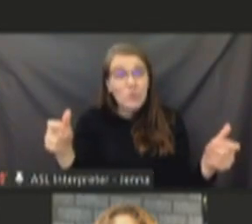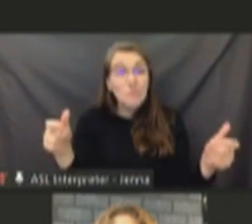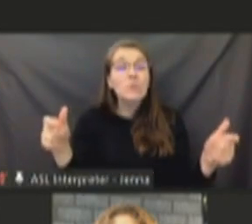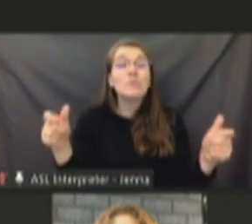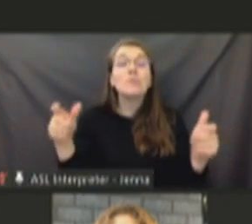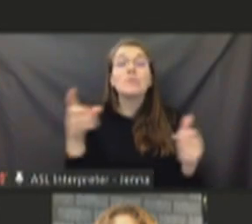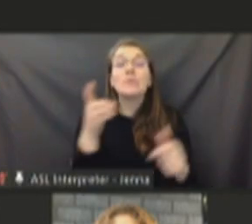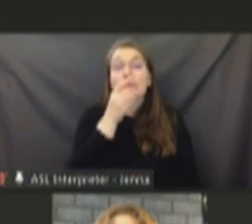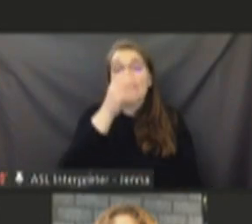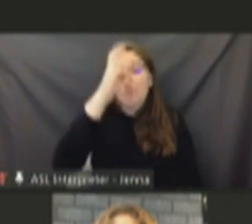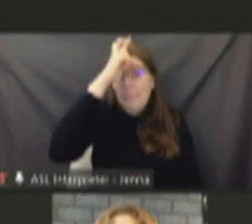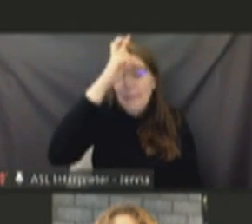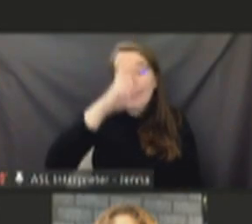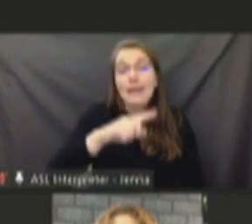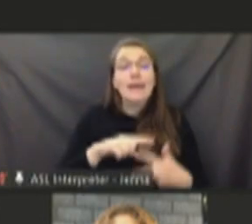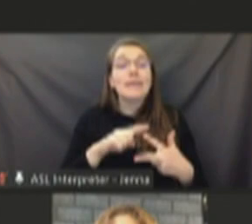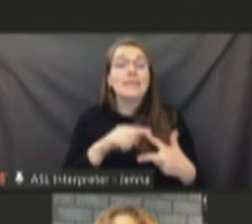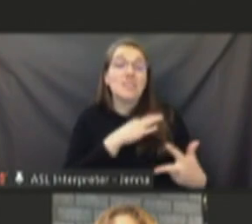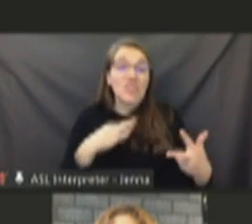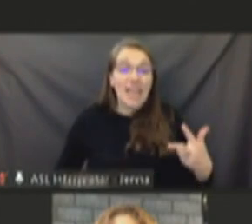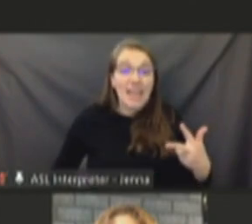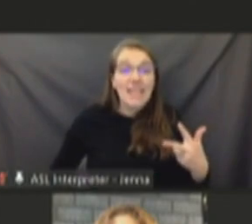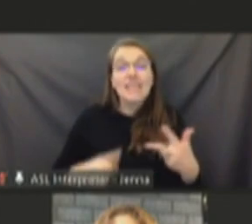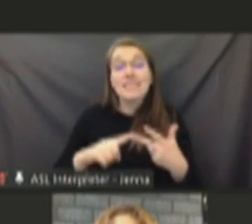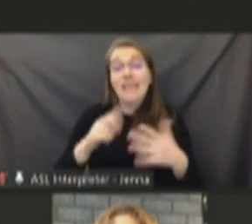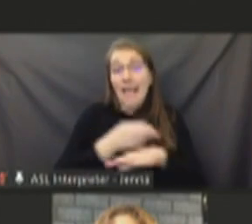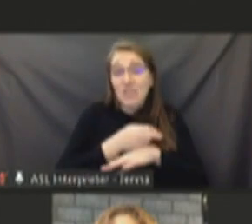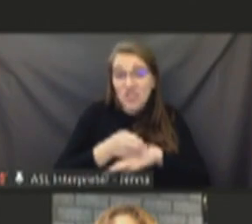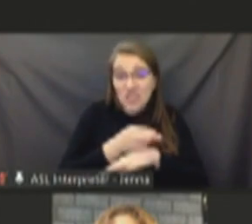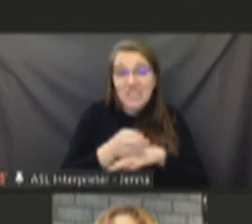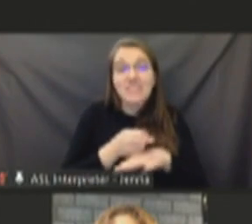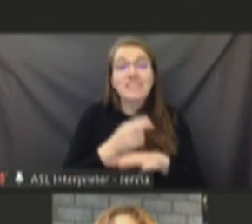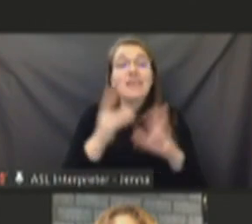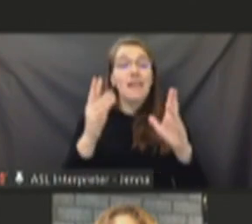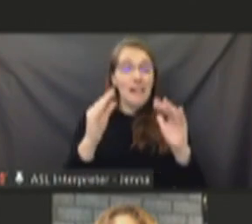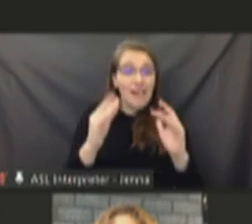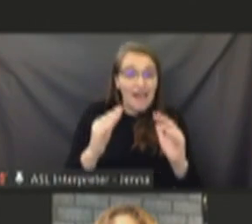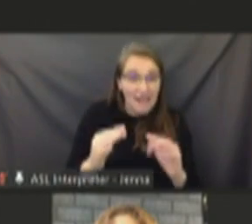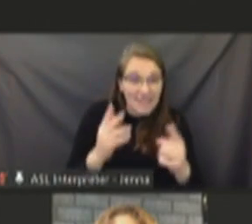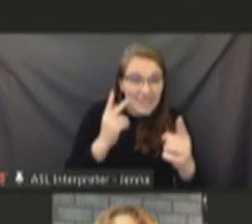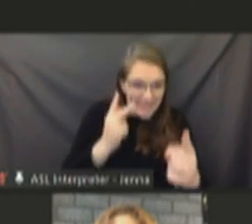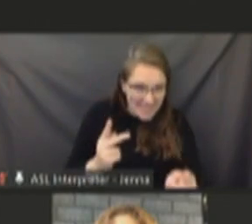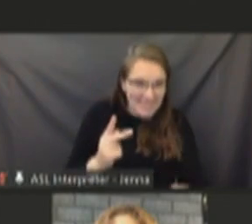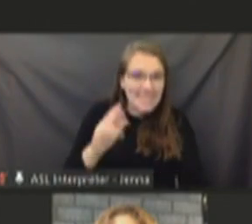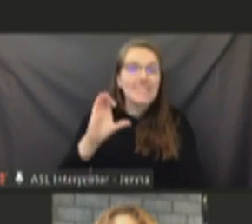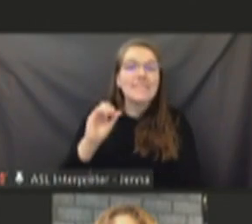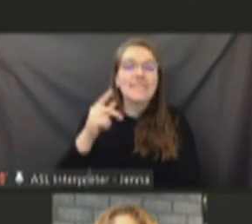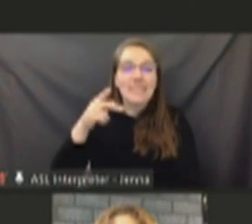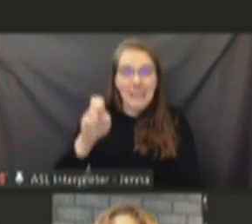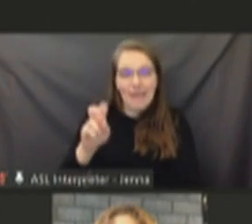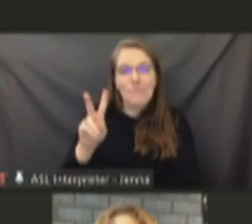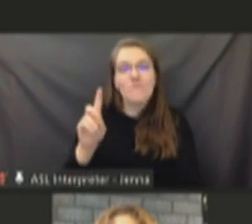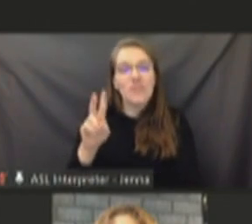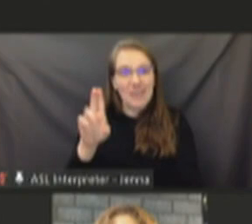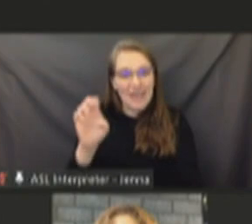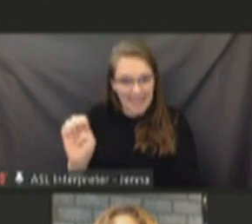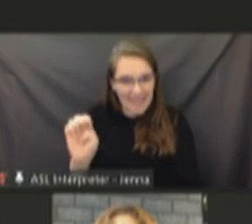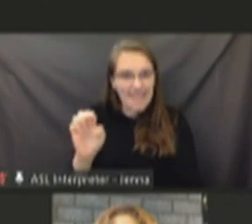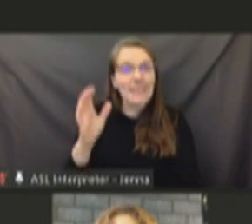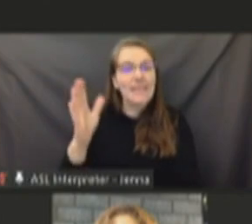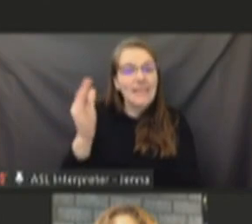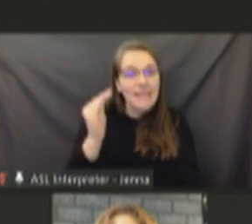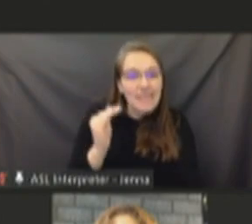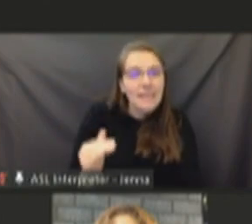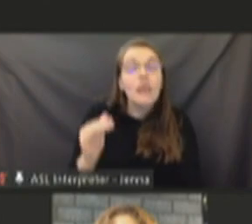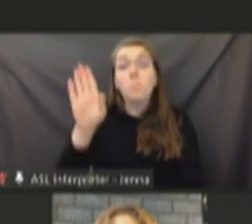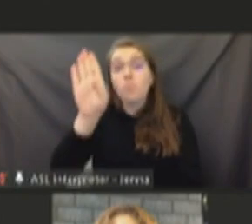Dominicans, Chinese, Haitians. If we go a little bit further down, we'll find Cape Verdeans, we'll find Brazilians, and there are Russians that are